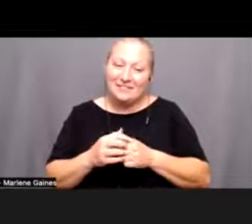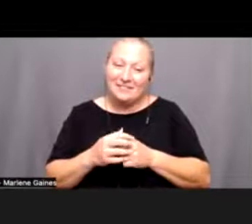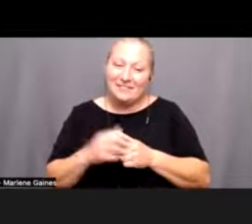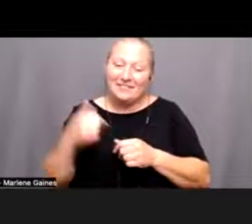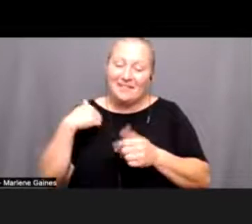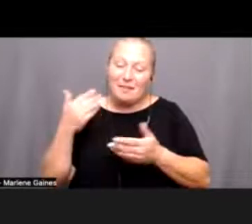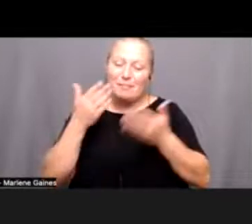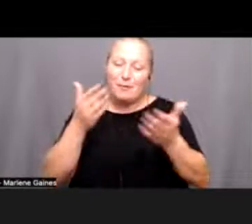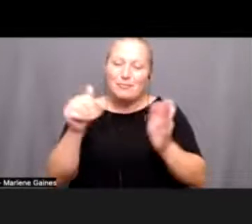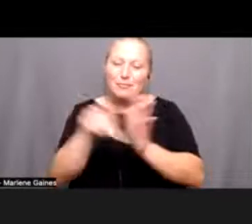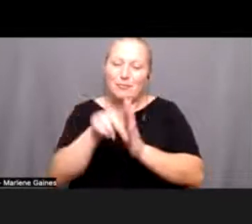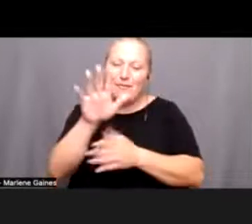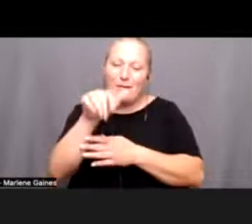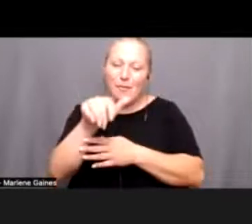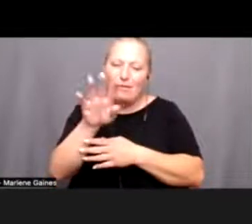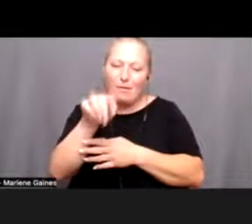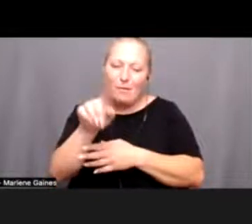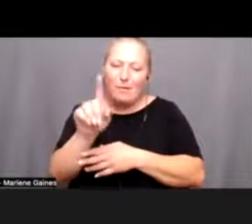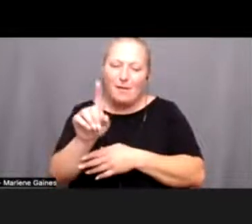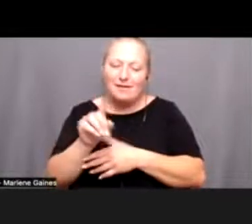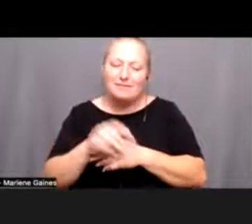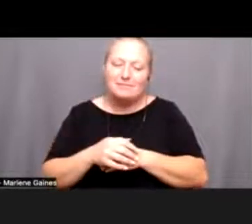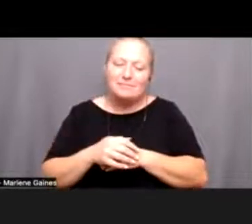I'll make a motion to approve 5.4.1.